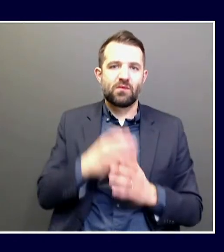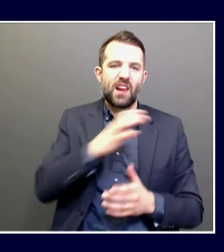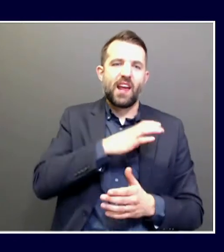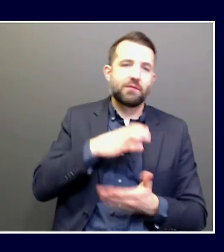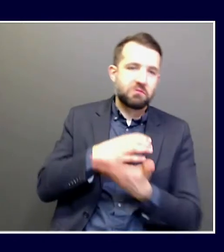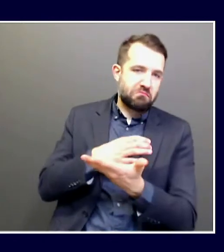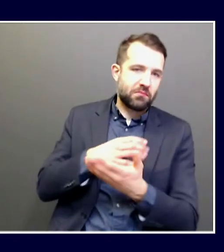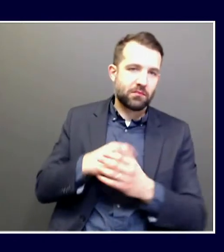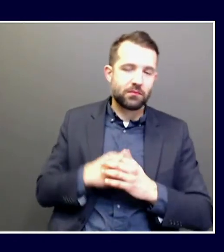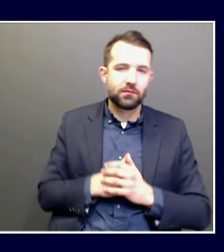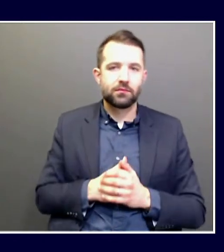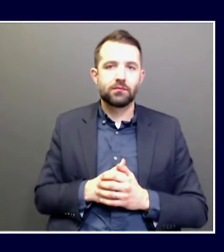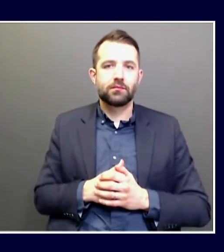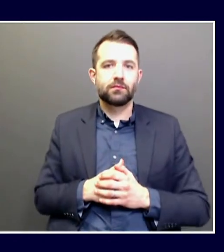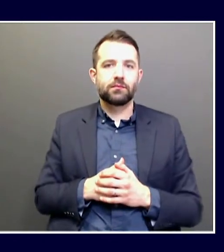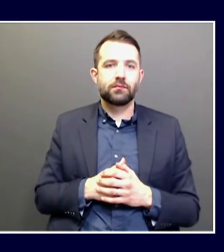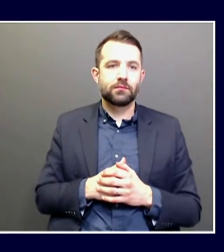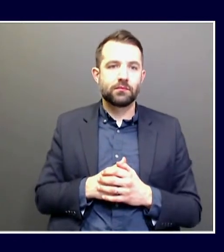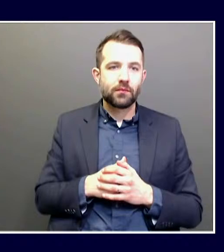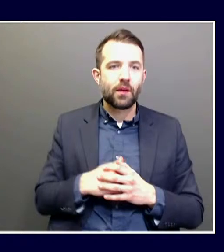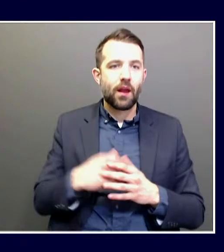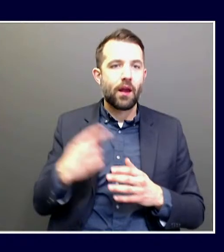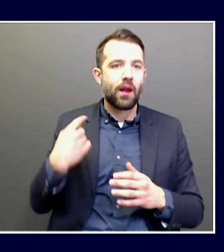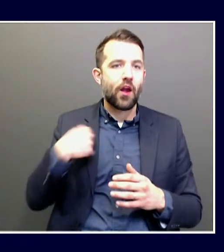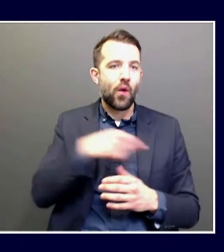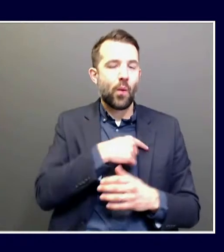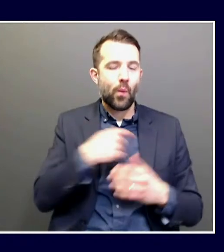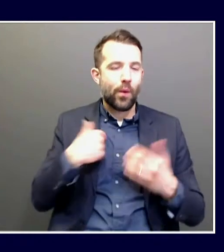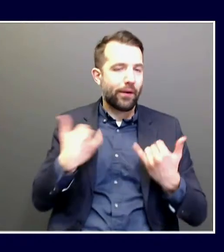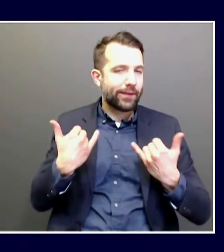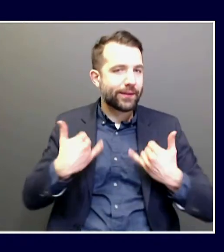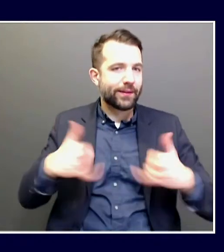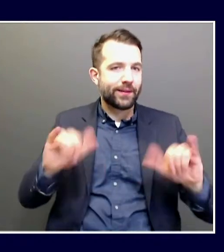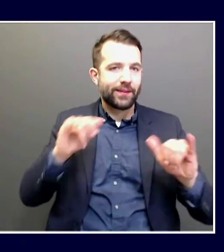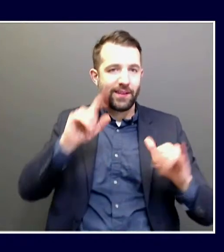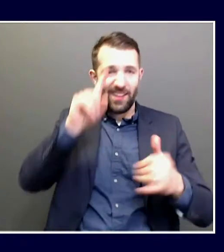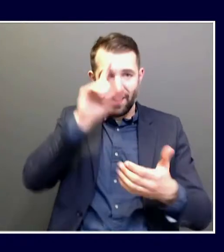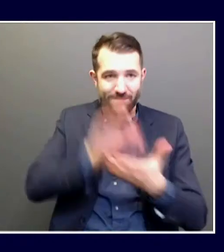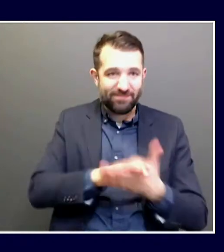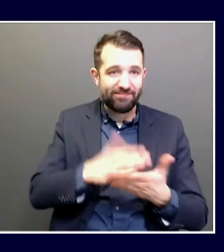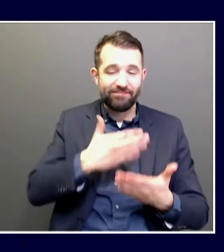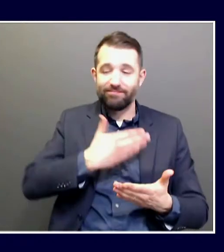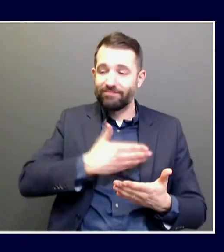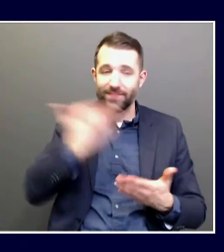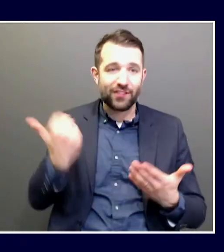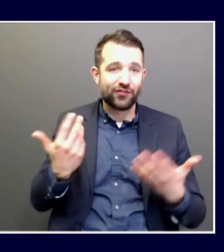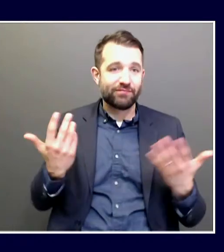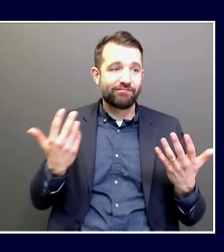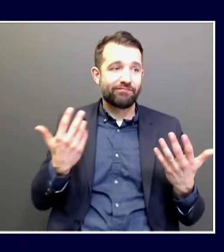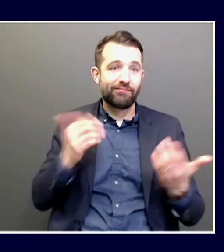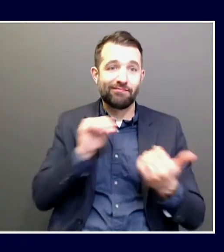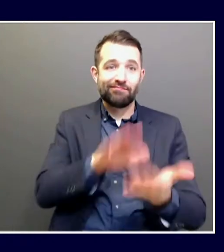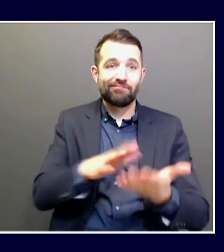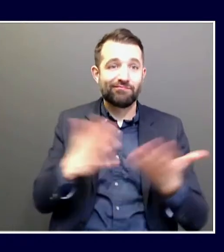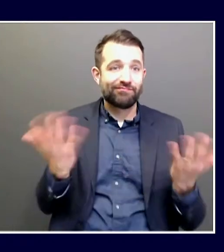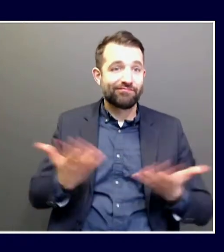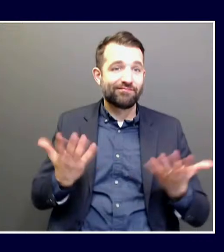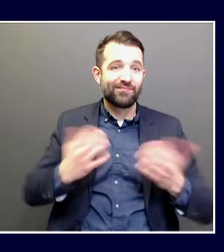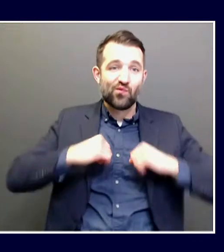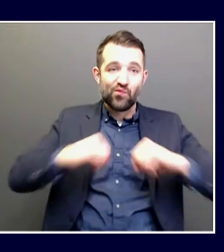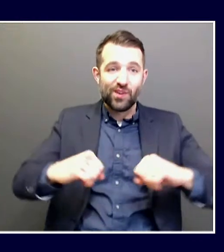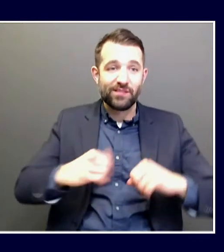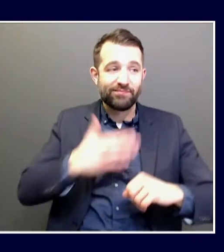We continue to believe that truly the best way that people can protect themselves against COVID-19 is